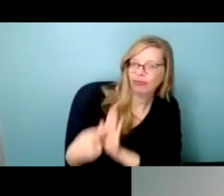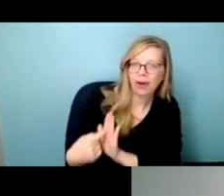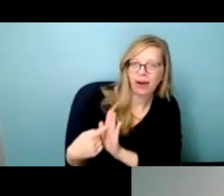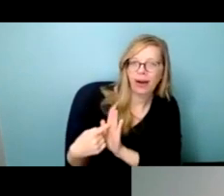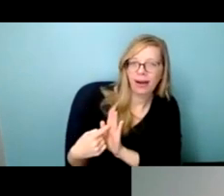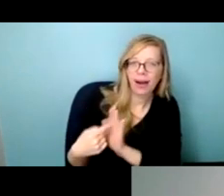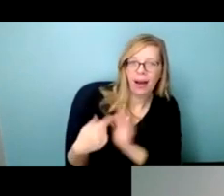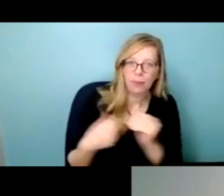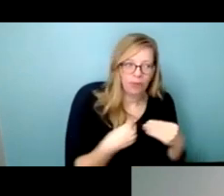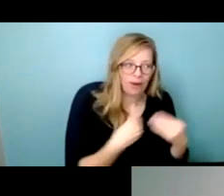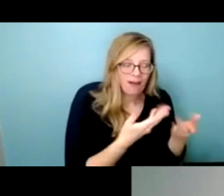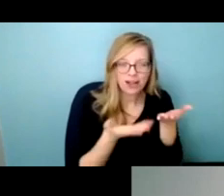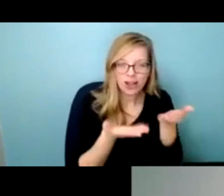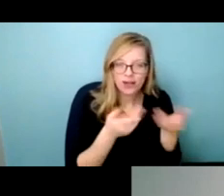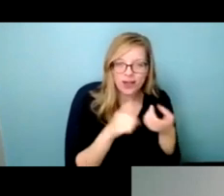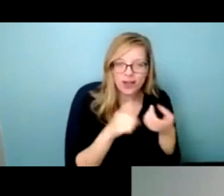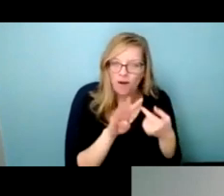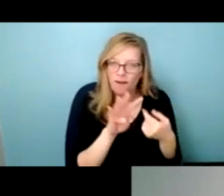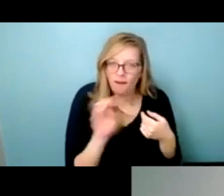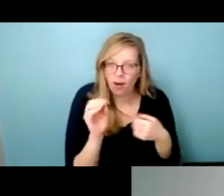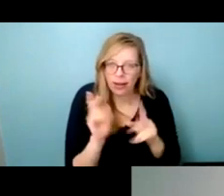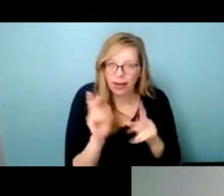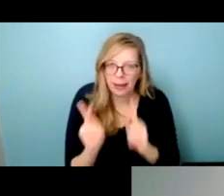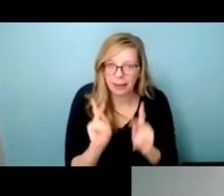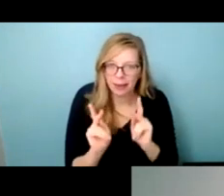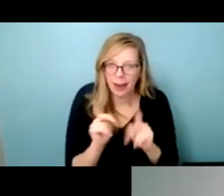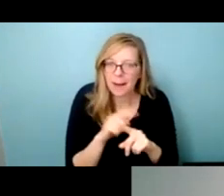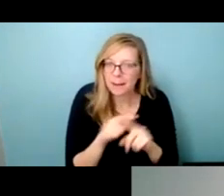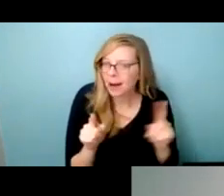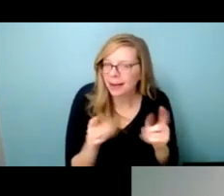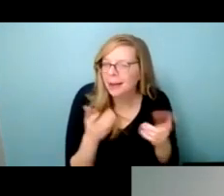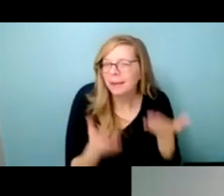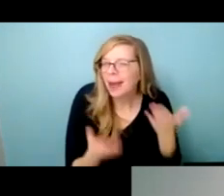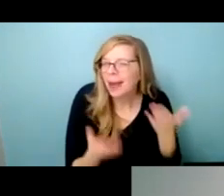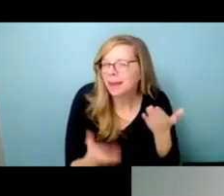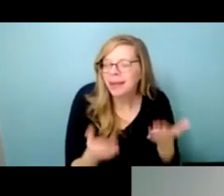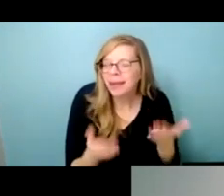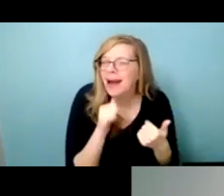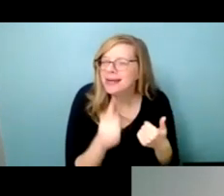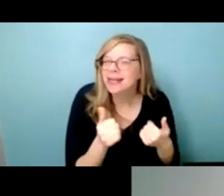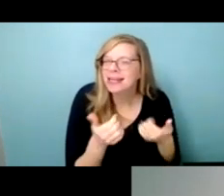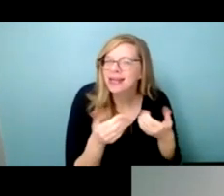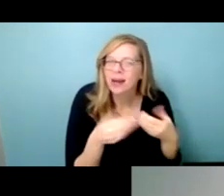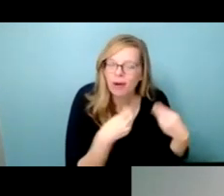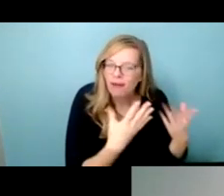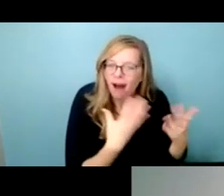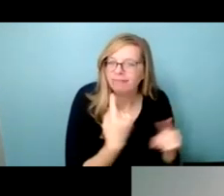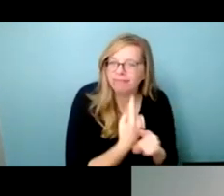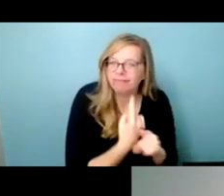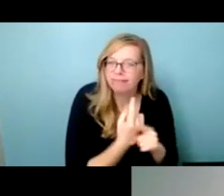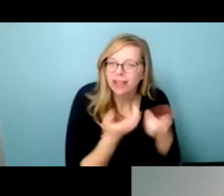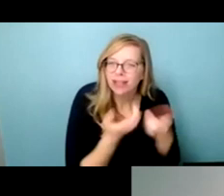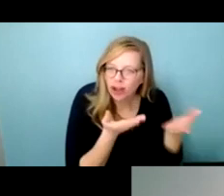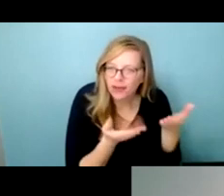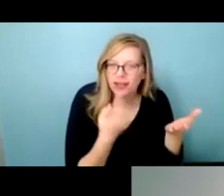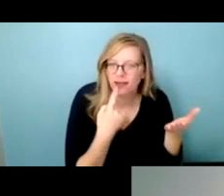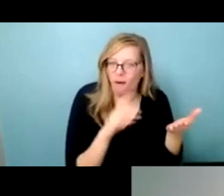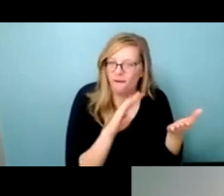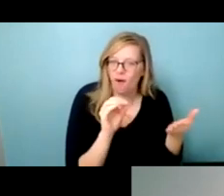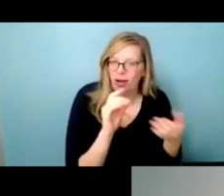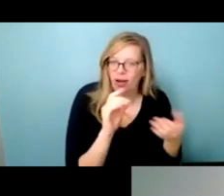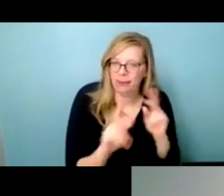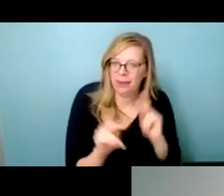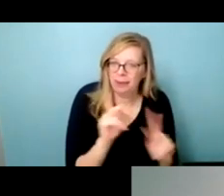people, but maybe you didn't serve those 40 people where they needed to be served, right? Like, so it creates